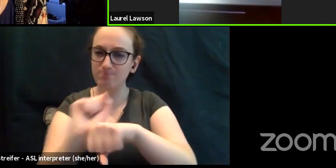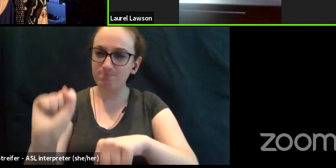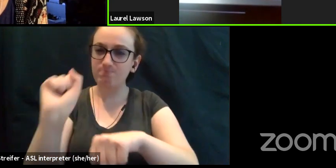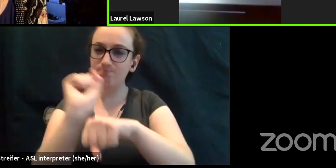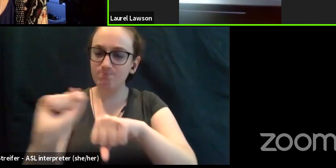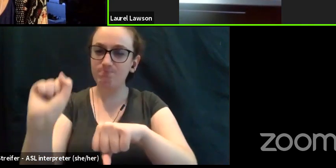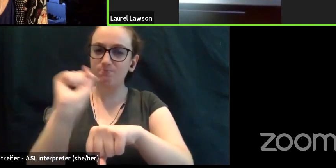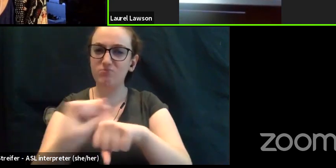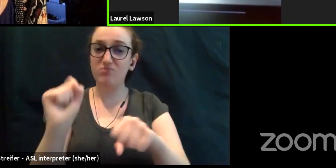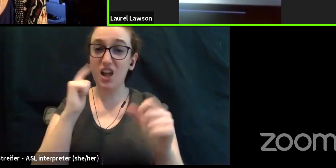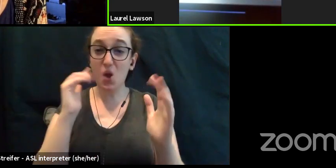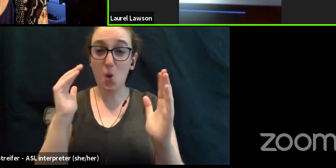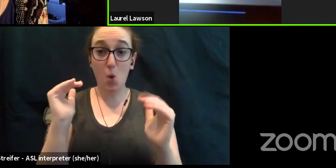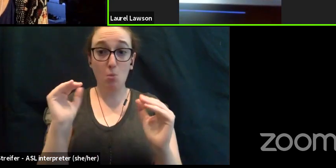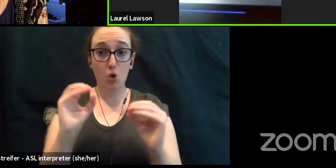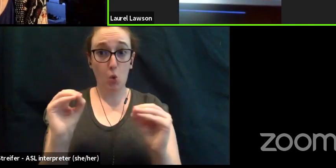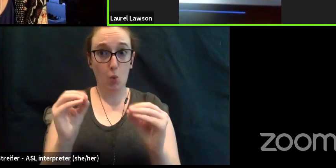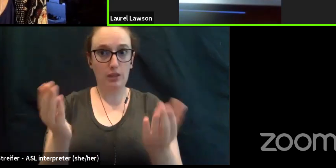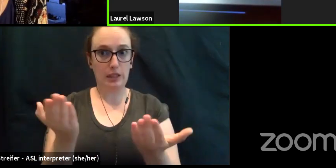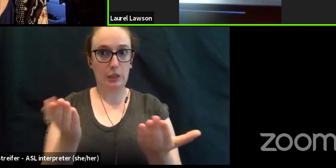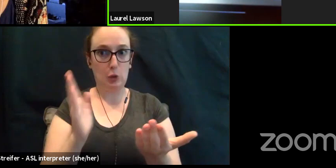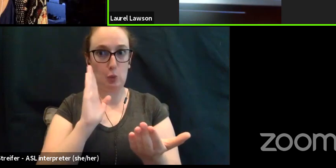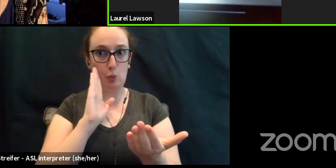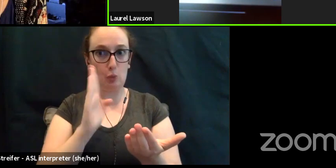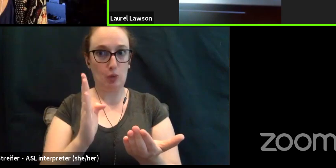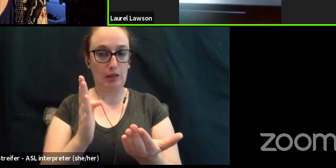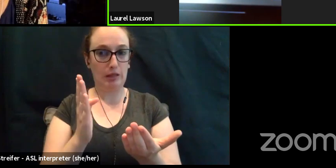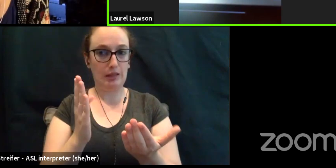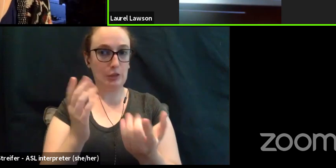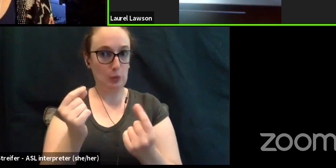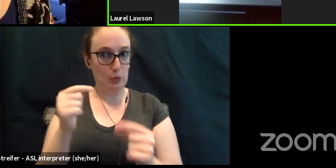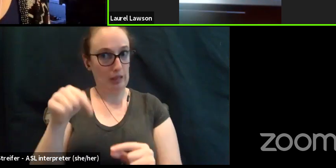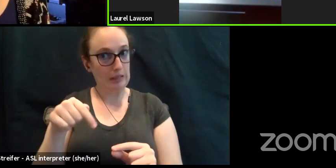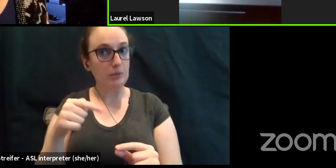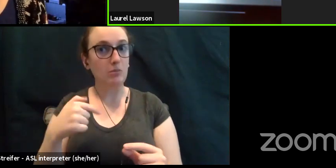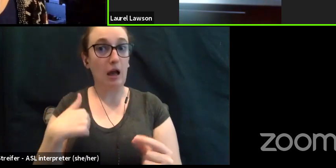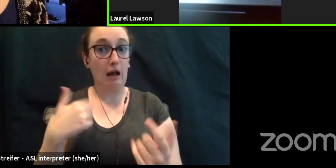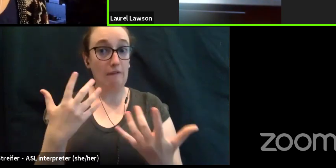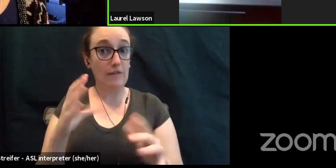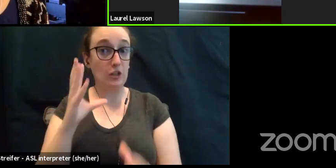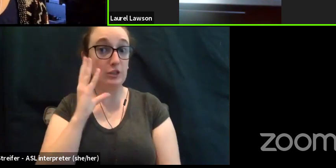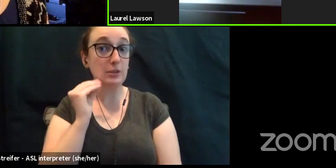no one here would do this, but I have certainly been in situations where I've been